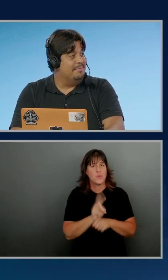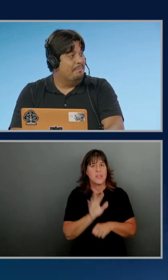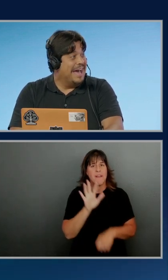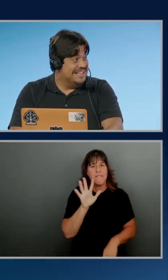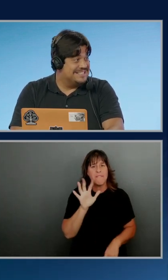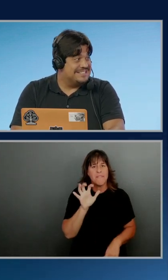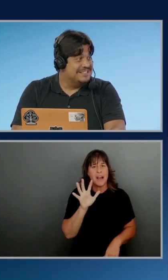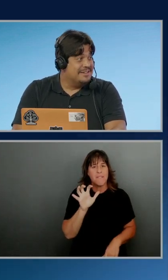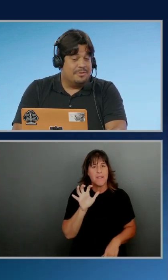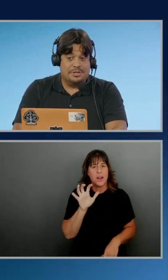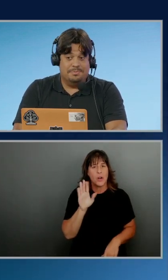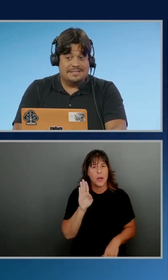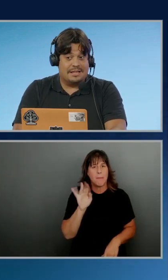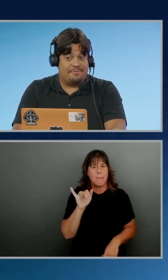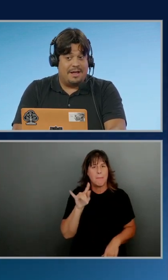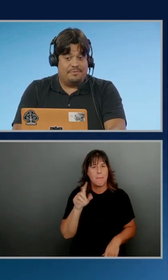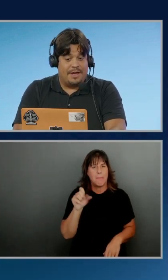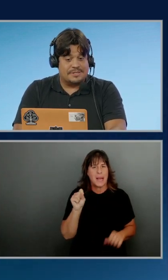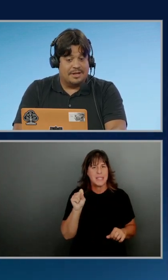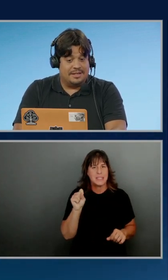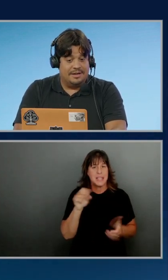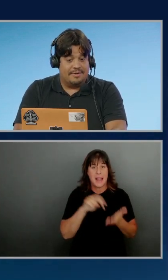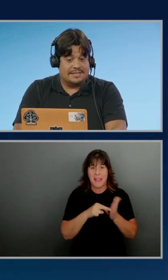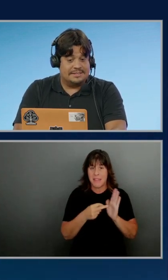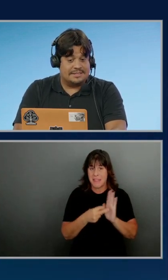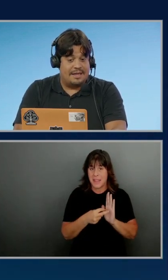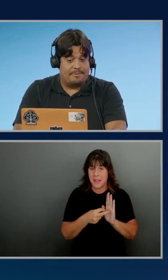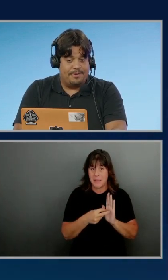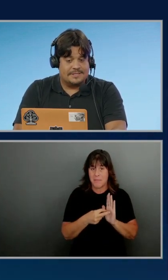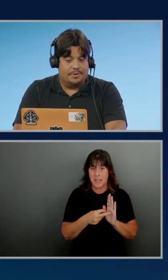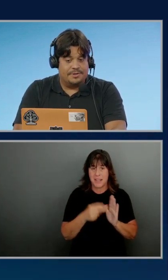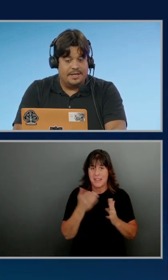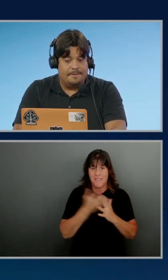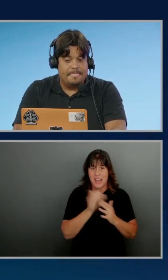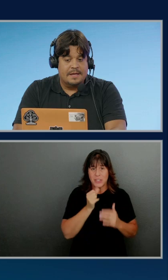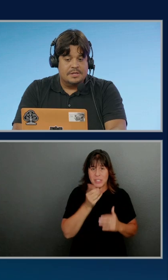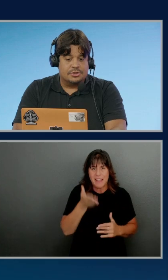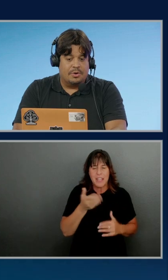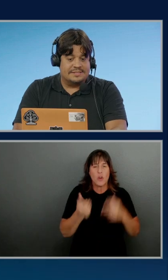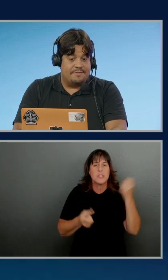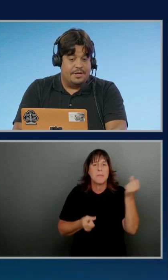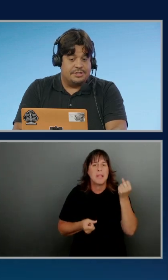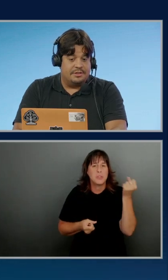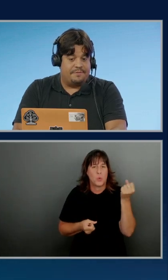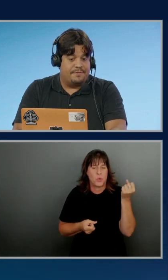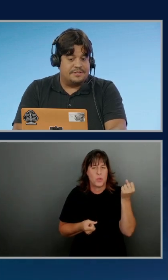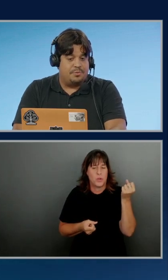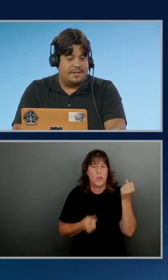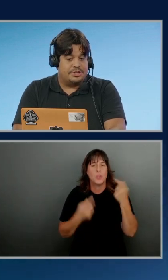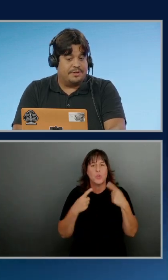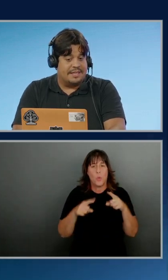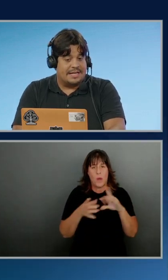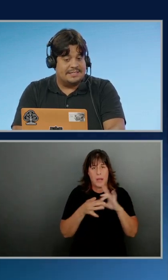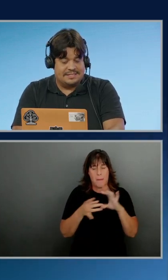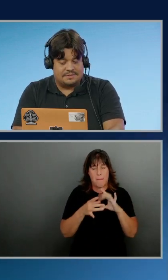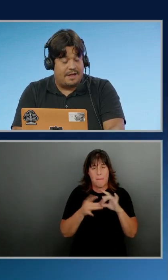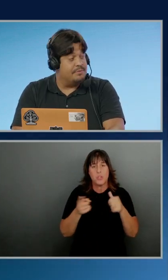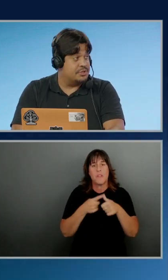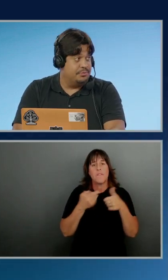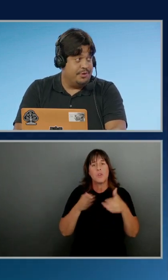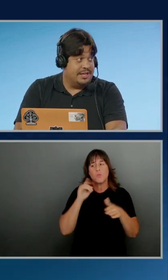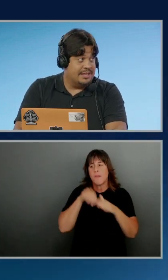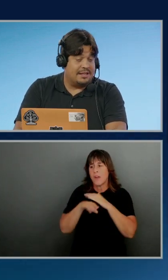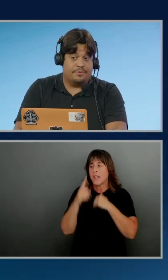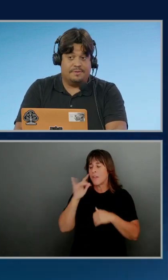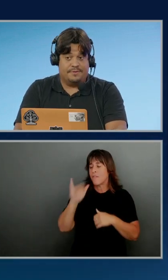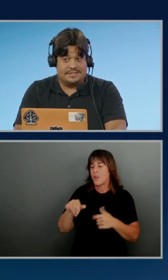500 bytes, which means that file is not here, right? I just have a placeholder here. So as I've mentioned, the first way that you can access this file is